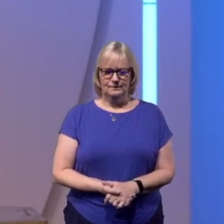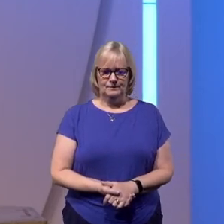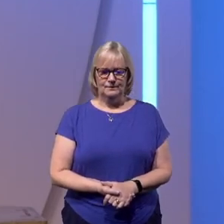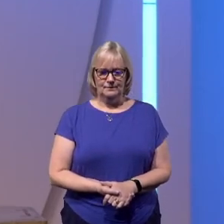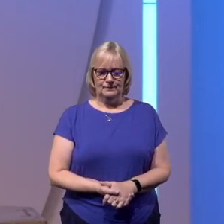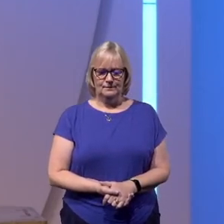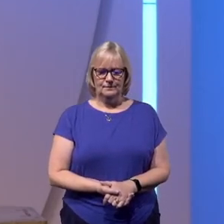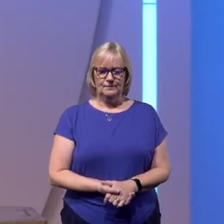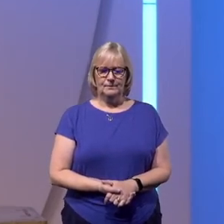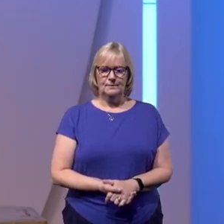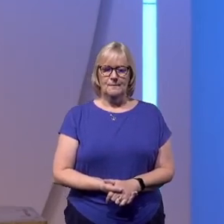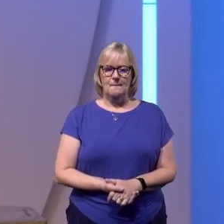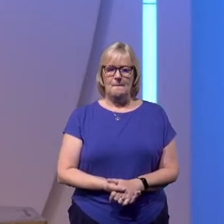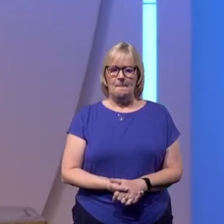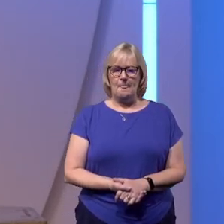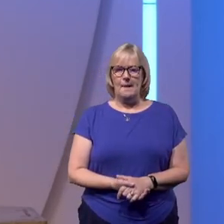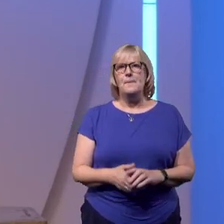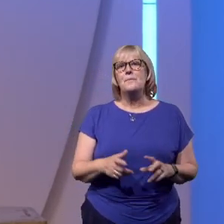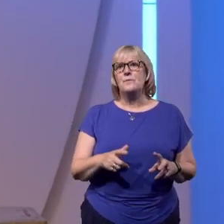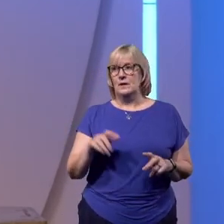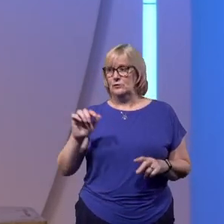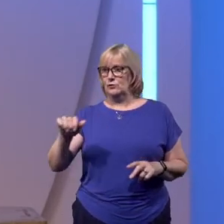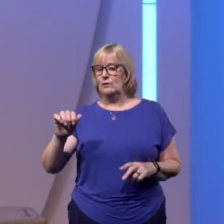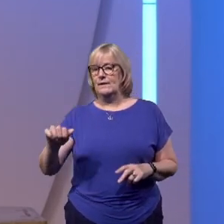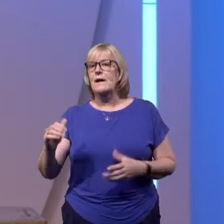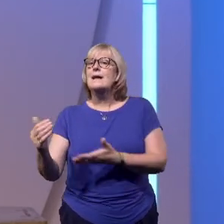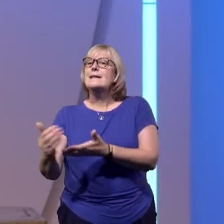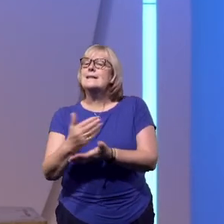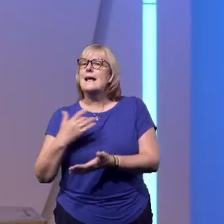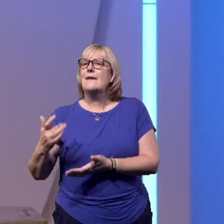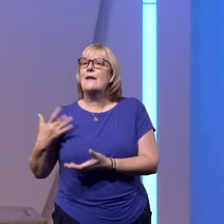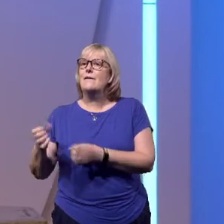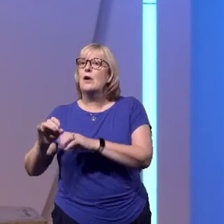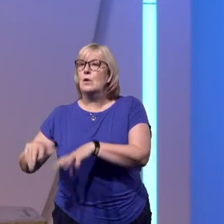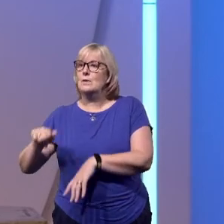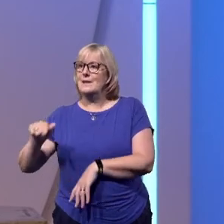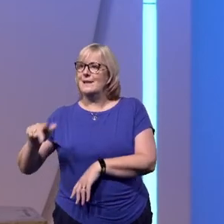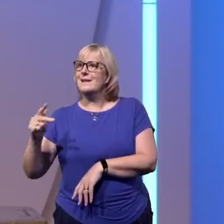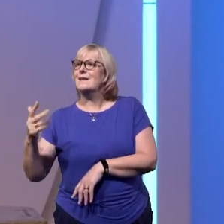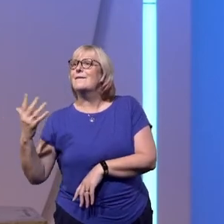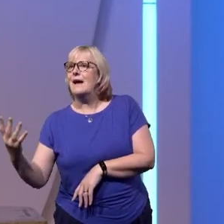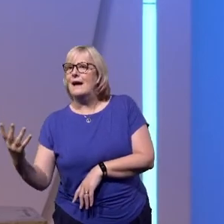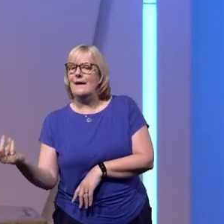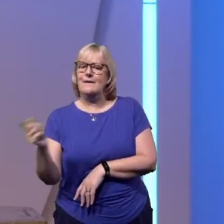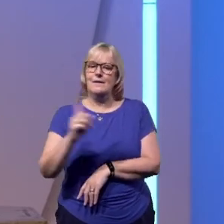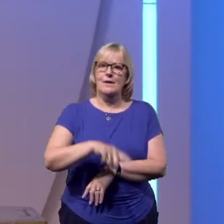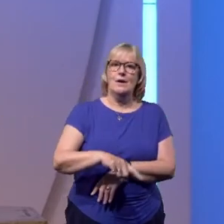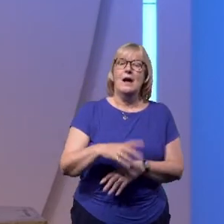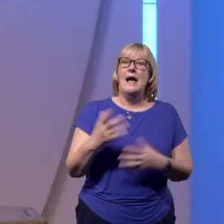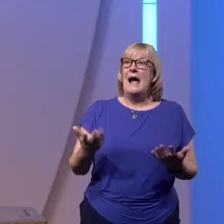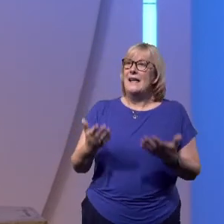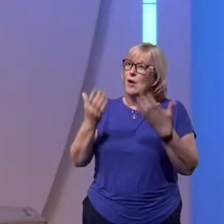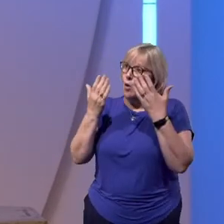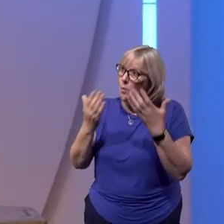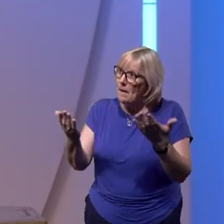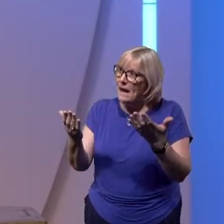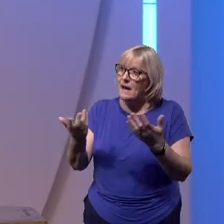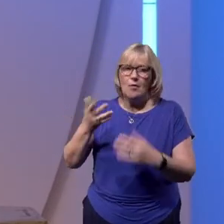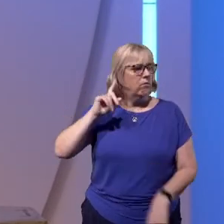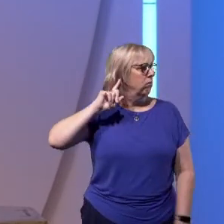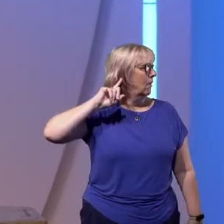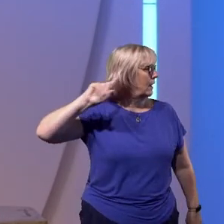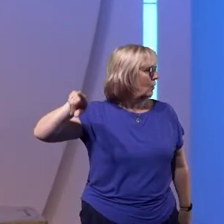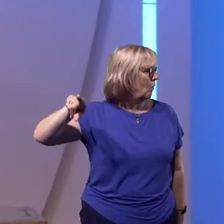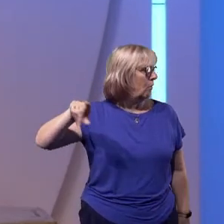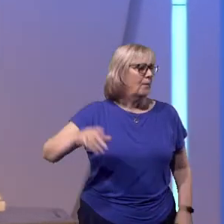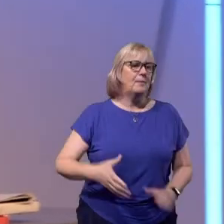34? That's right. Well, that's 35, 36, you save your life or lose it. 34 is either you obey or you don't obey. So